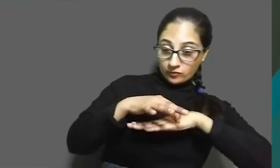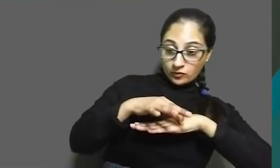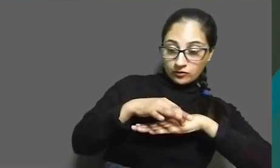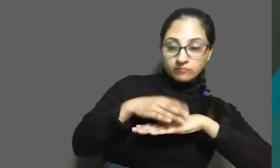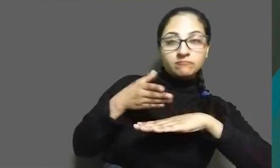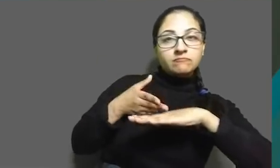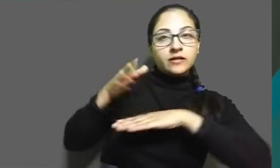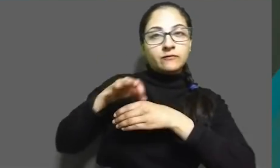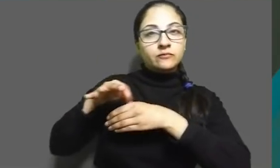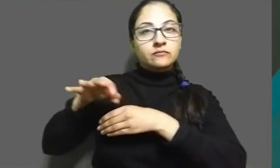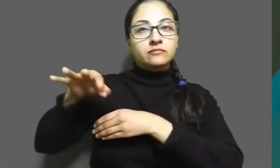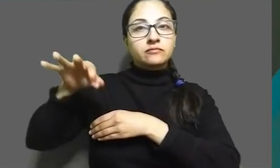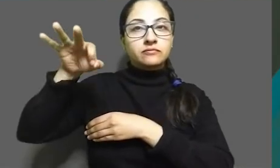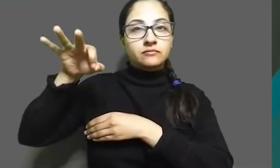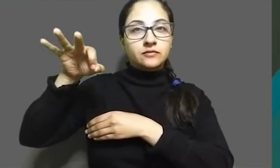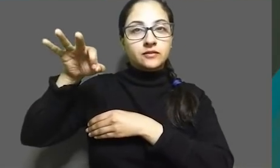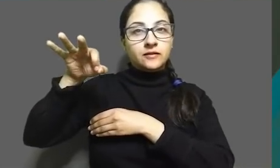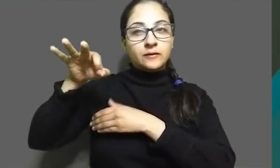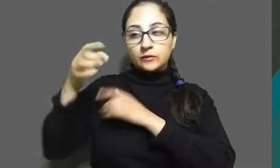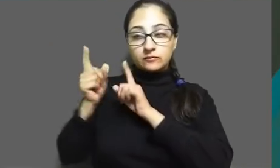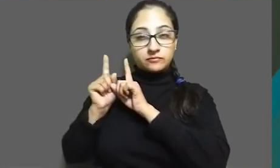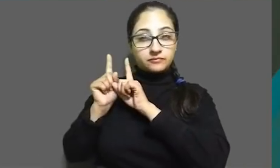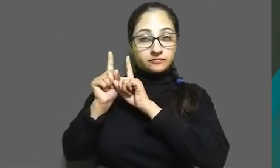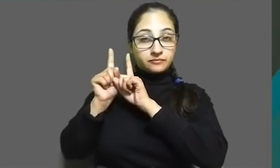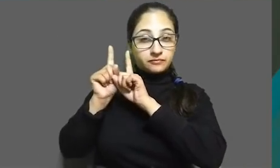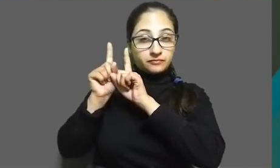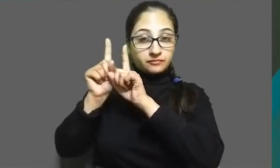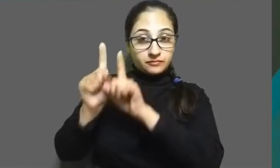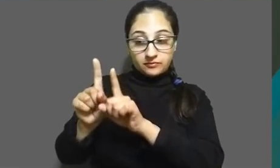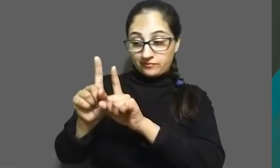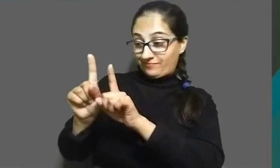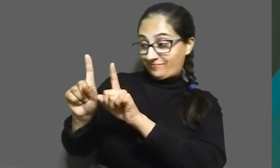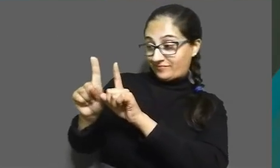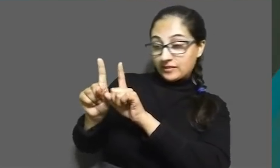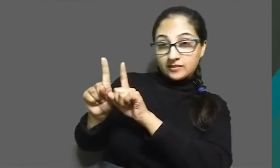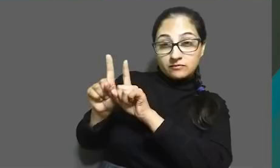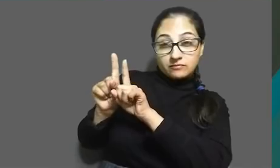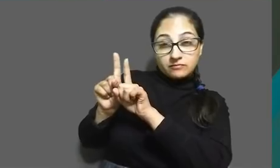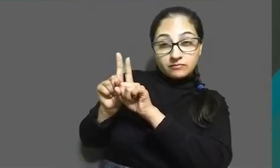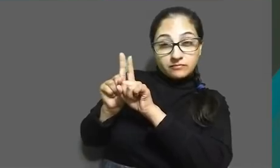anyone, nay, nearer even than your very self."